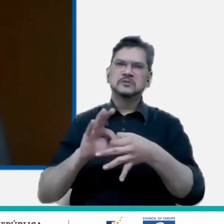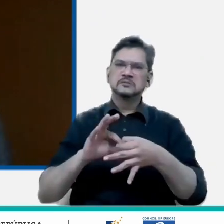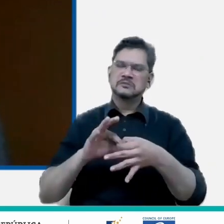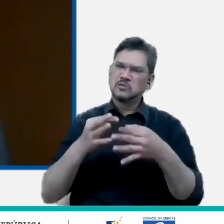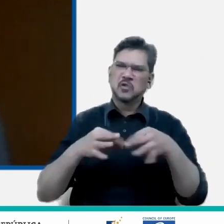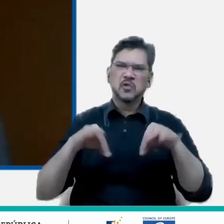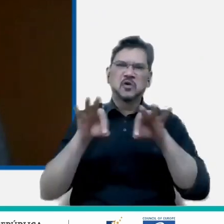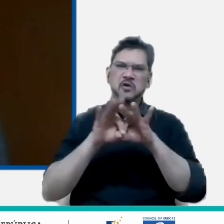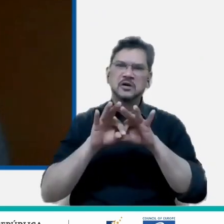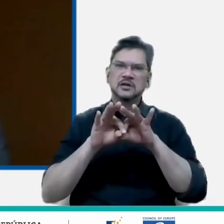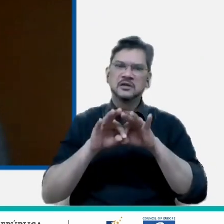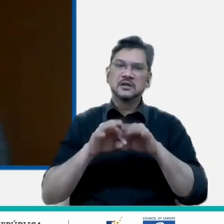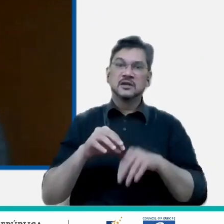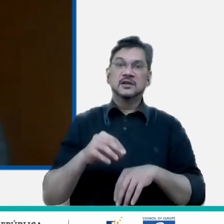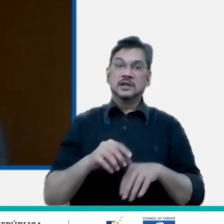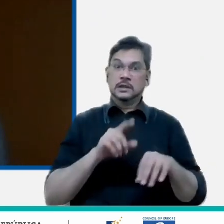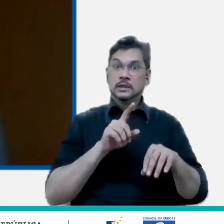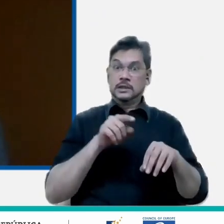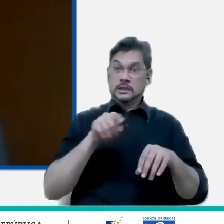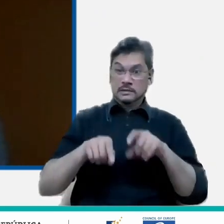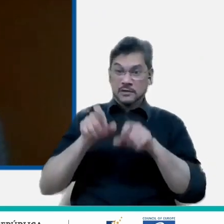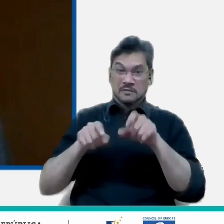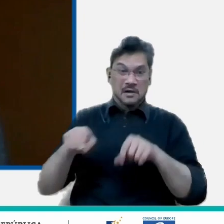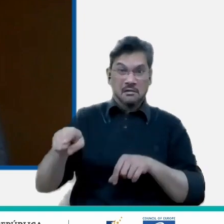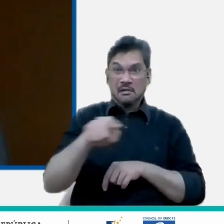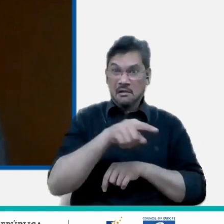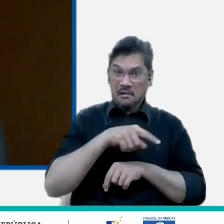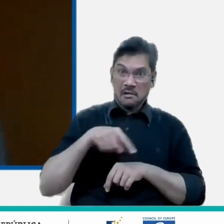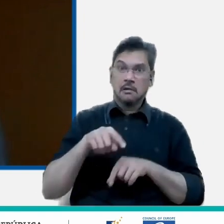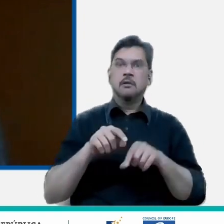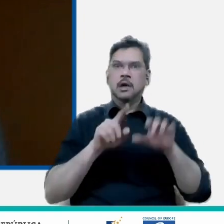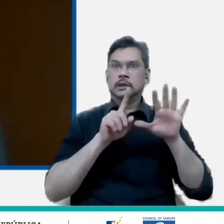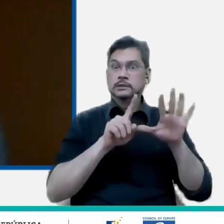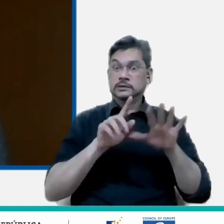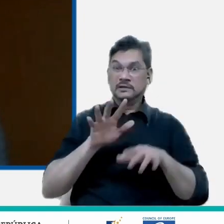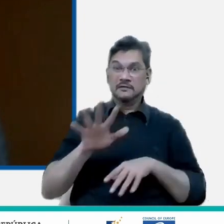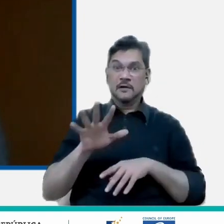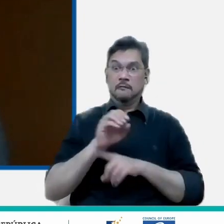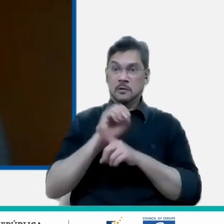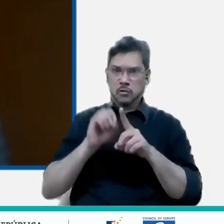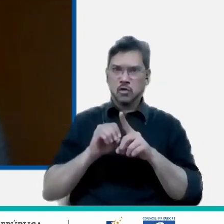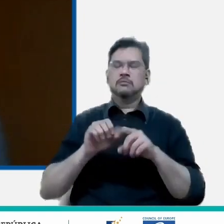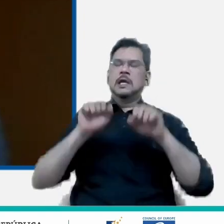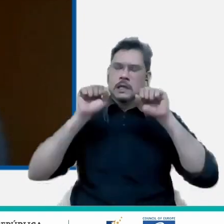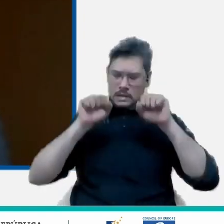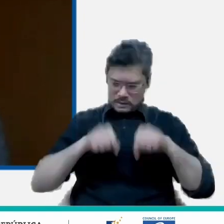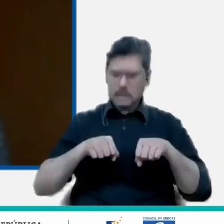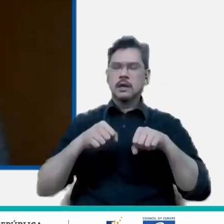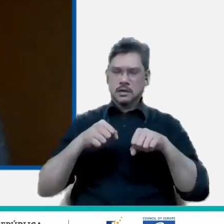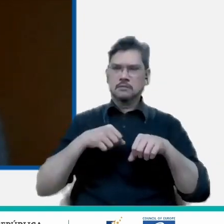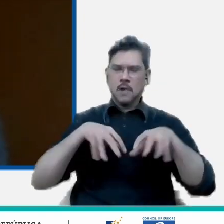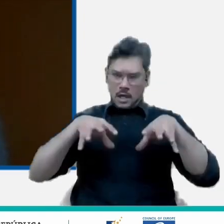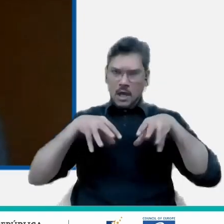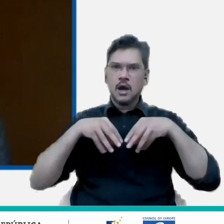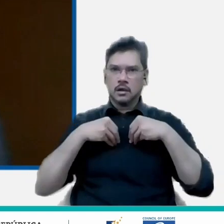65% of readiness among the people to be actively engaged in community-based preparedness activities. This is extremely